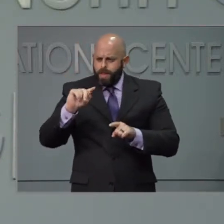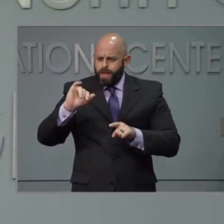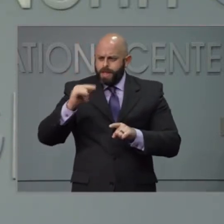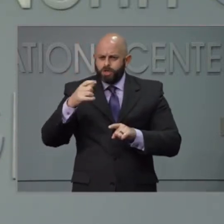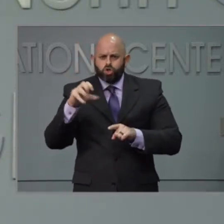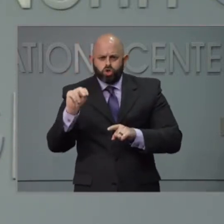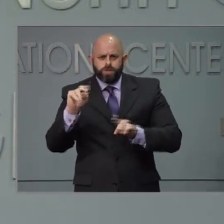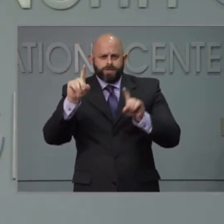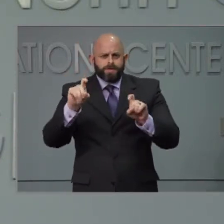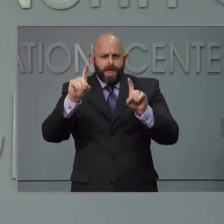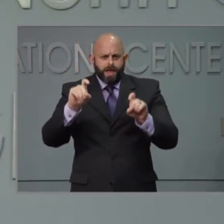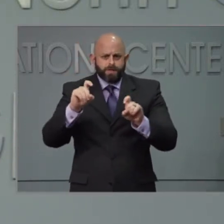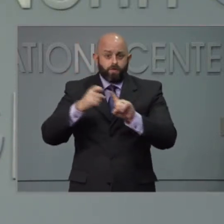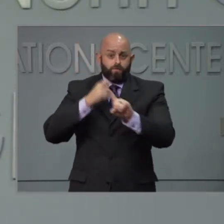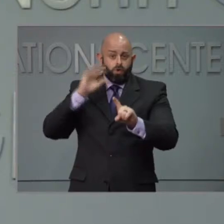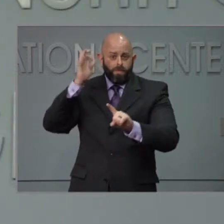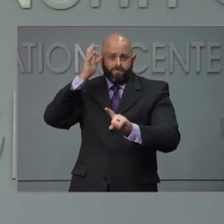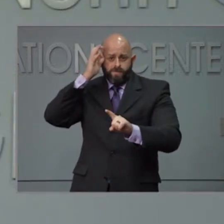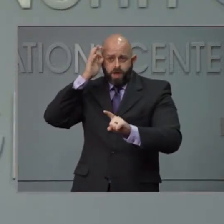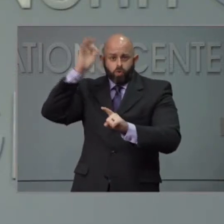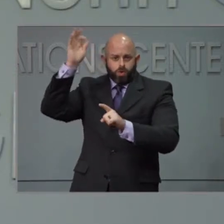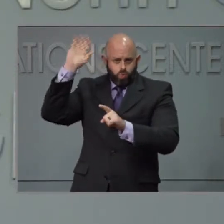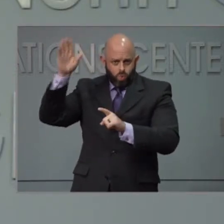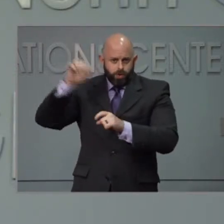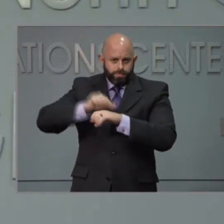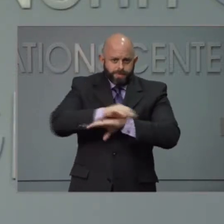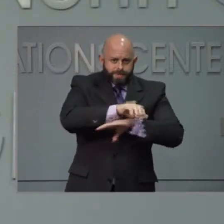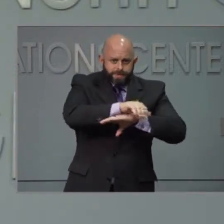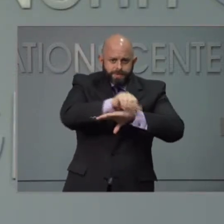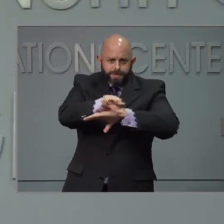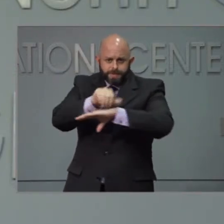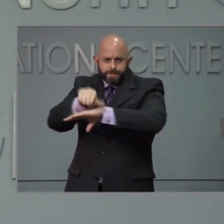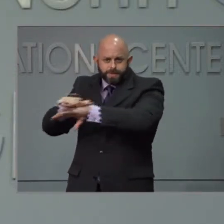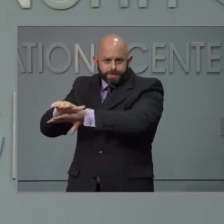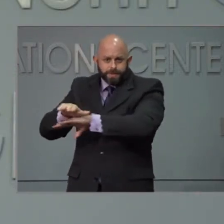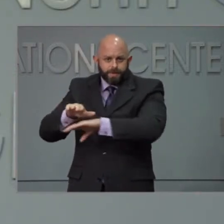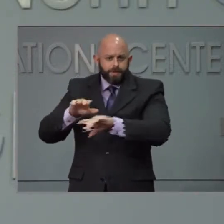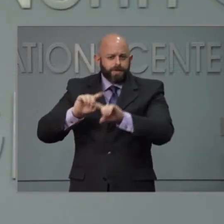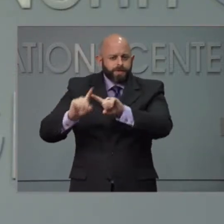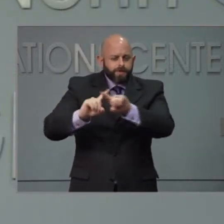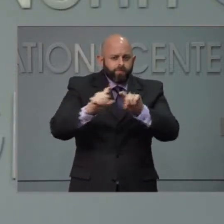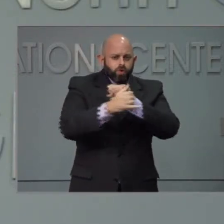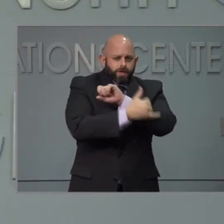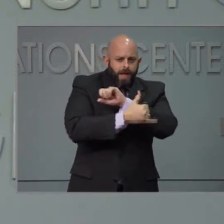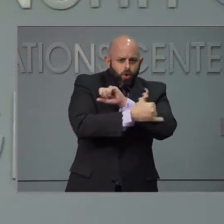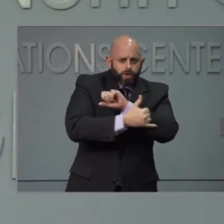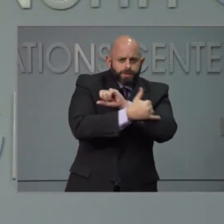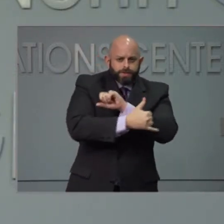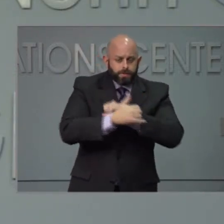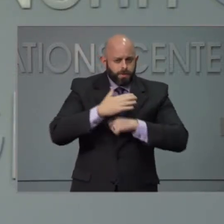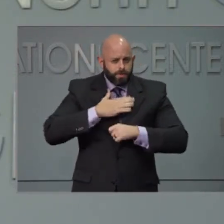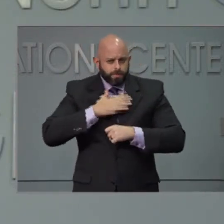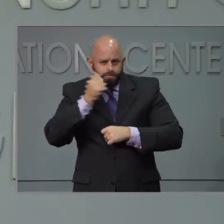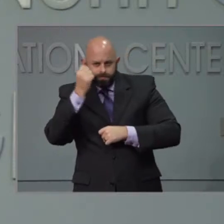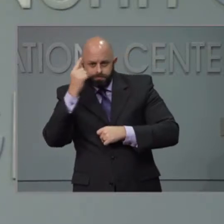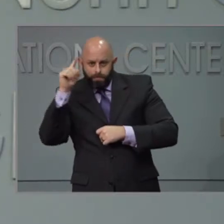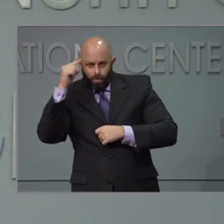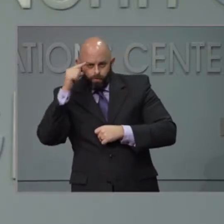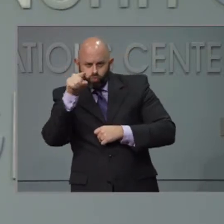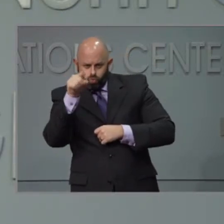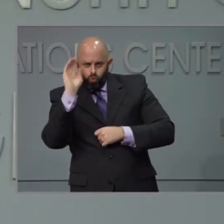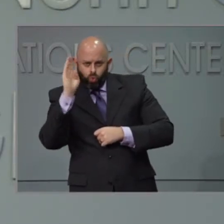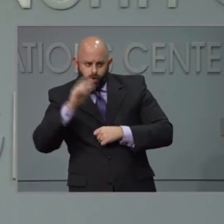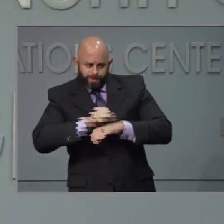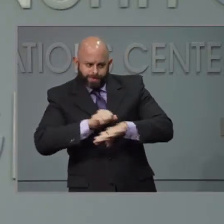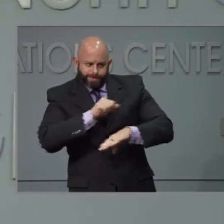headed out this week to various counties, and my understanding is you're going to focus on hotspots where the virus has been spreading